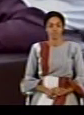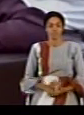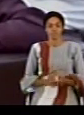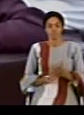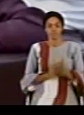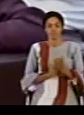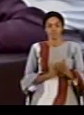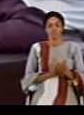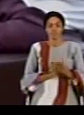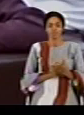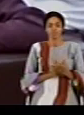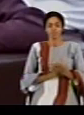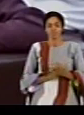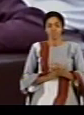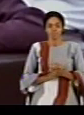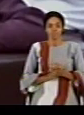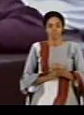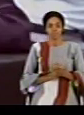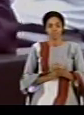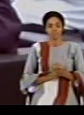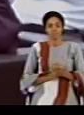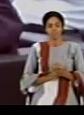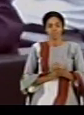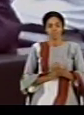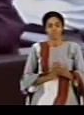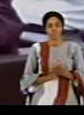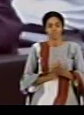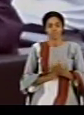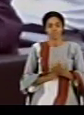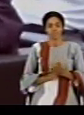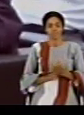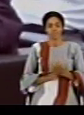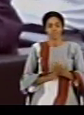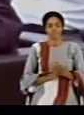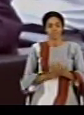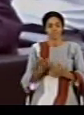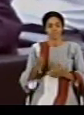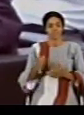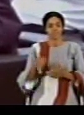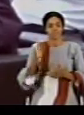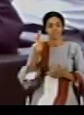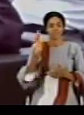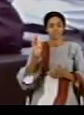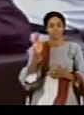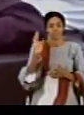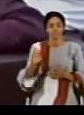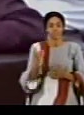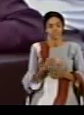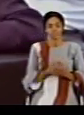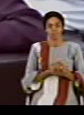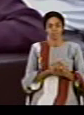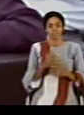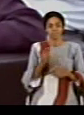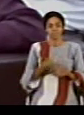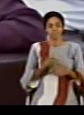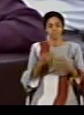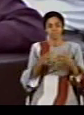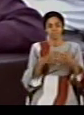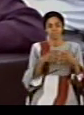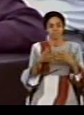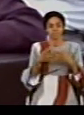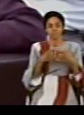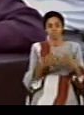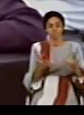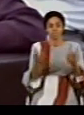The testimony States of America. The one you just listened to